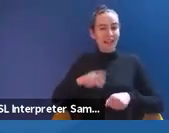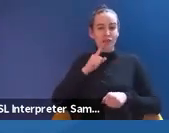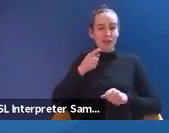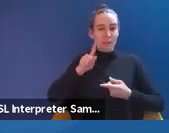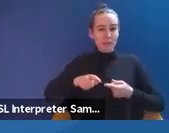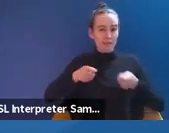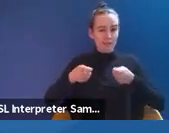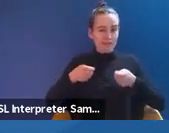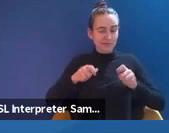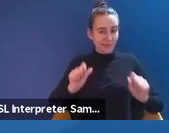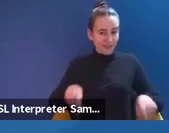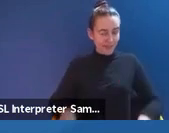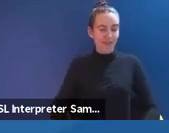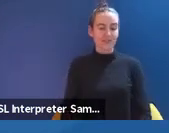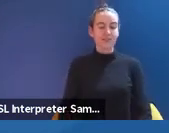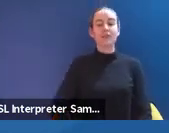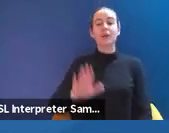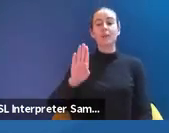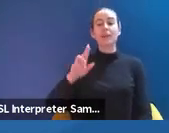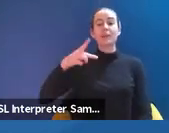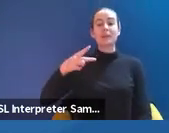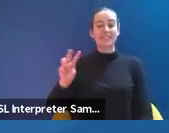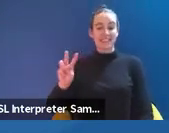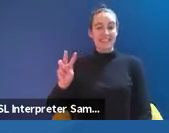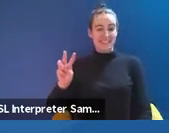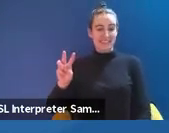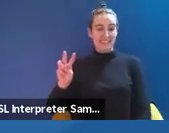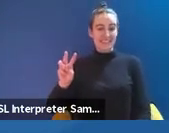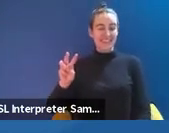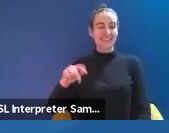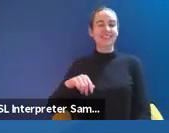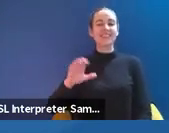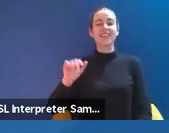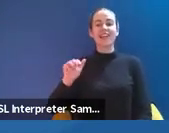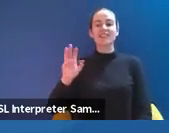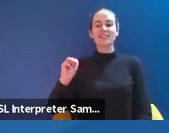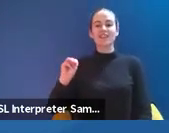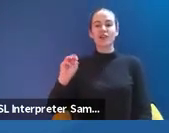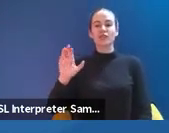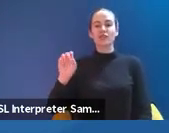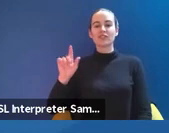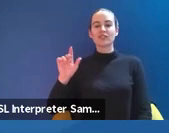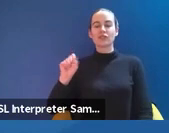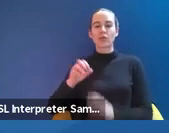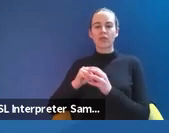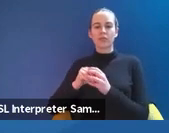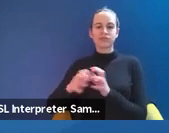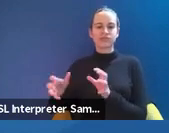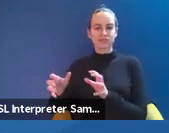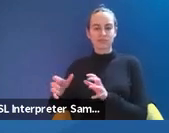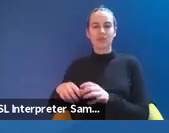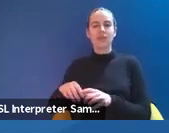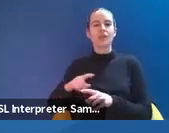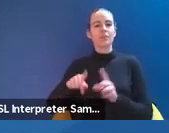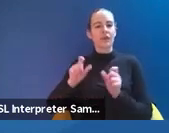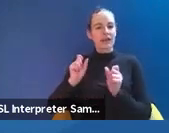bit. And with something like BPPV, those little calcium crystals break loose, but we can stop that membrane that's